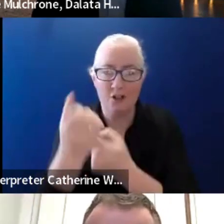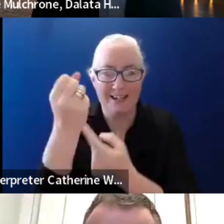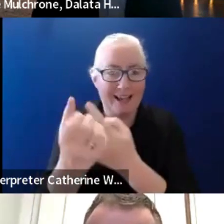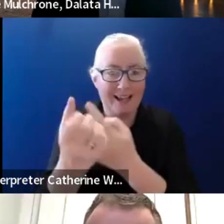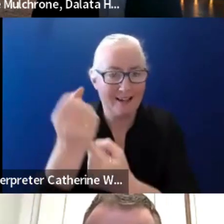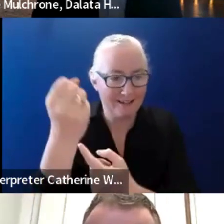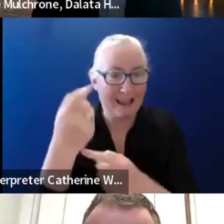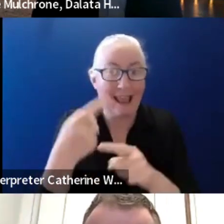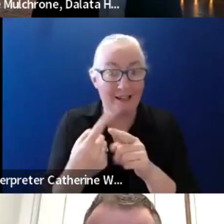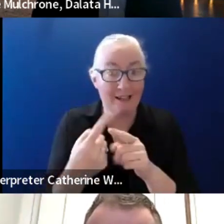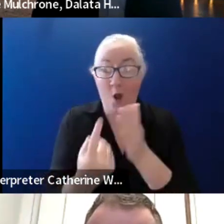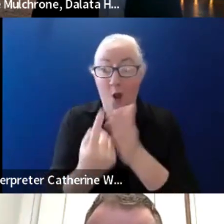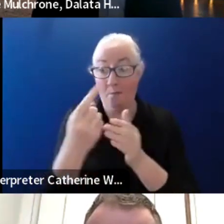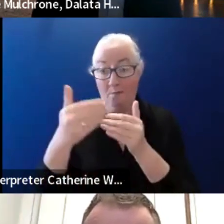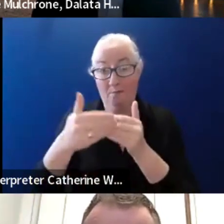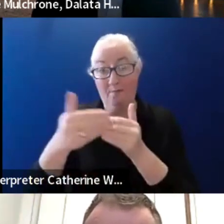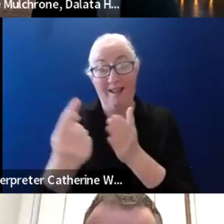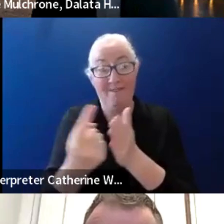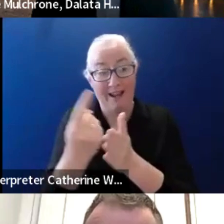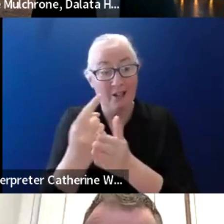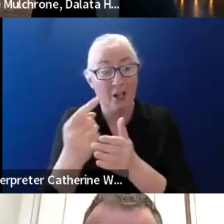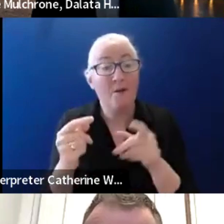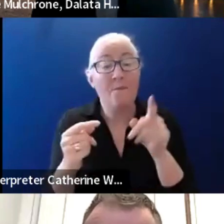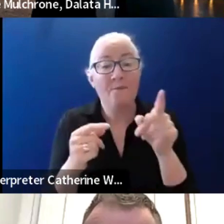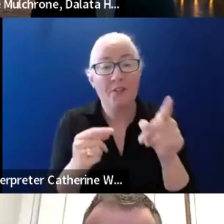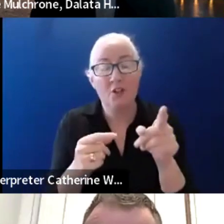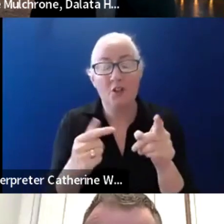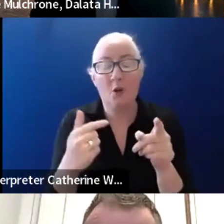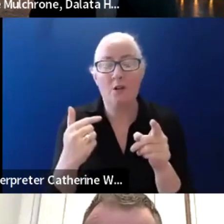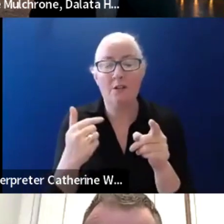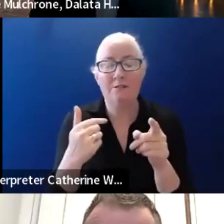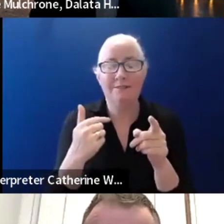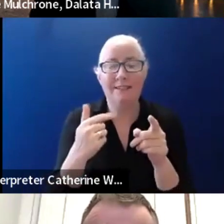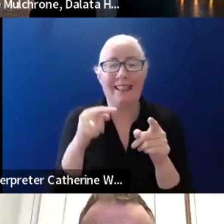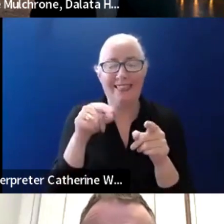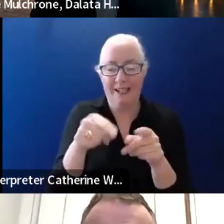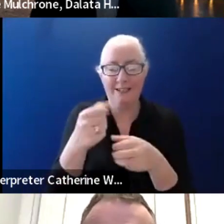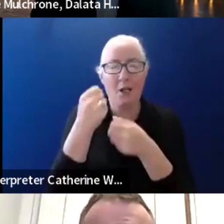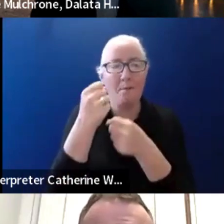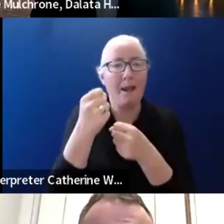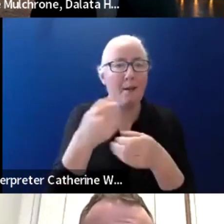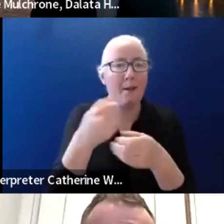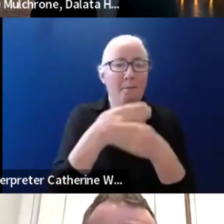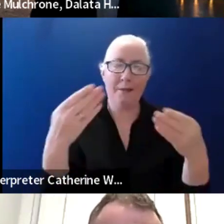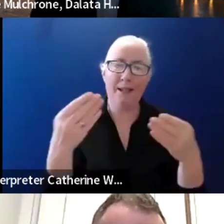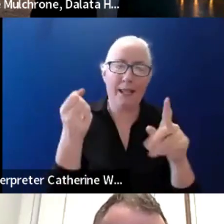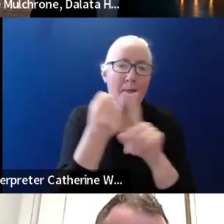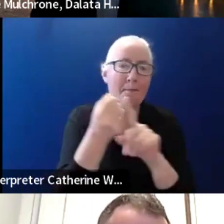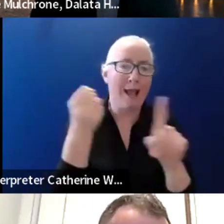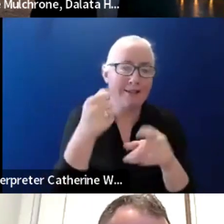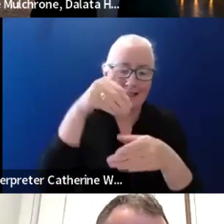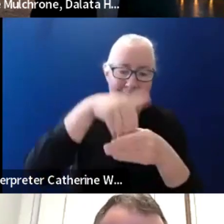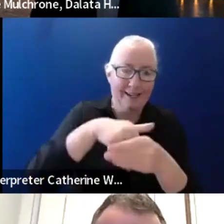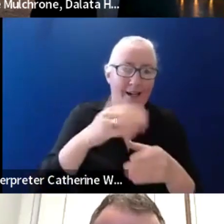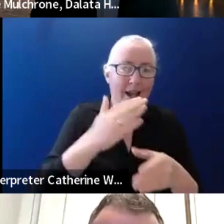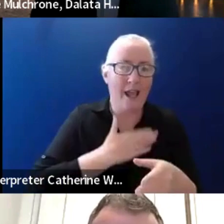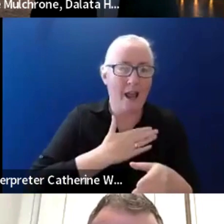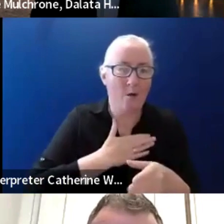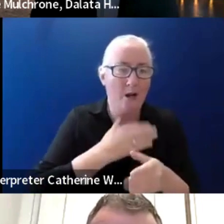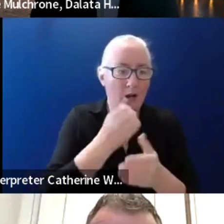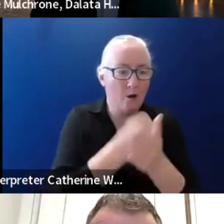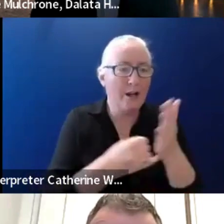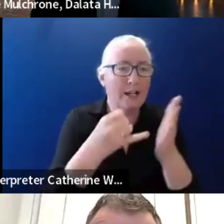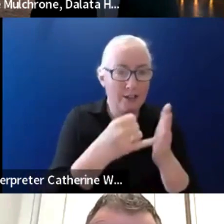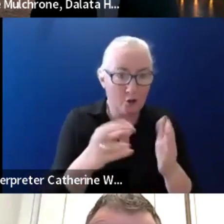events. The This Is Us, This Is Me campaign has made a significant impact within our organisation, and we're